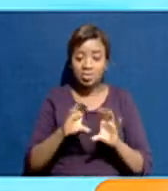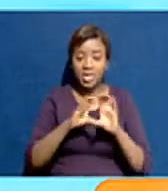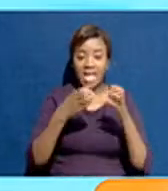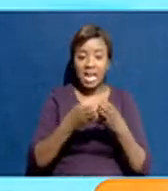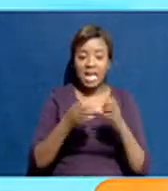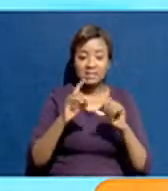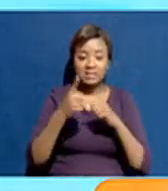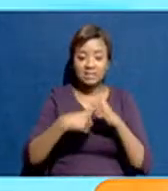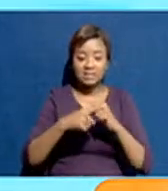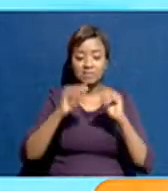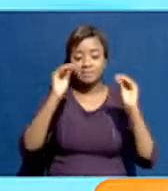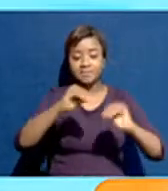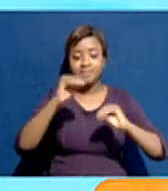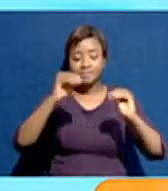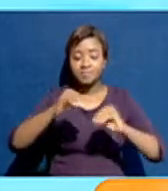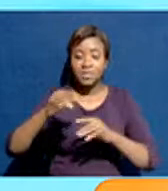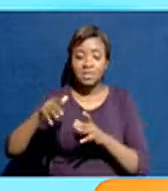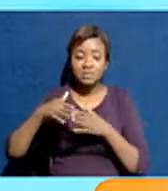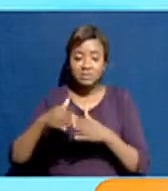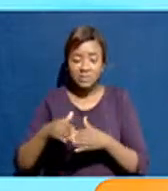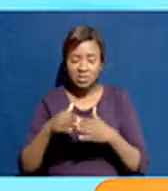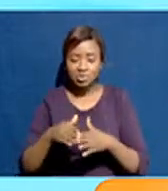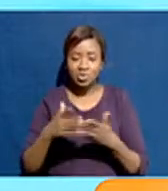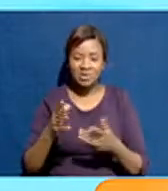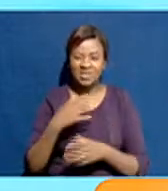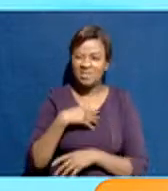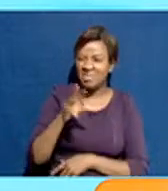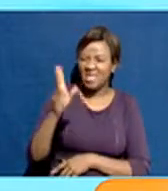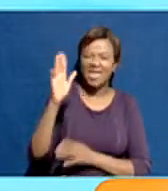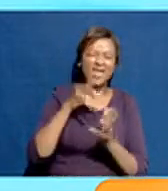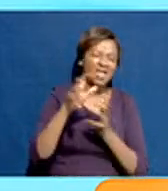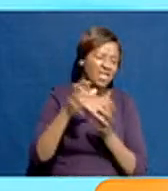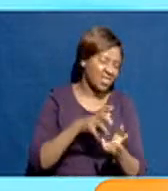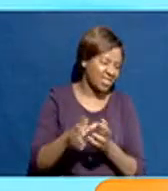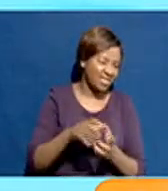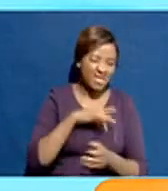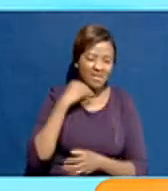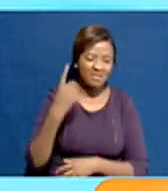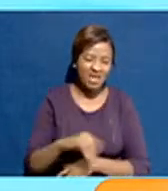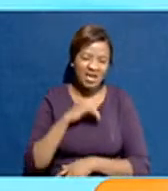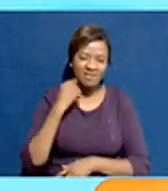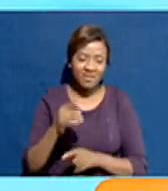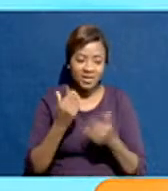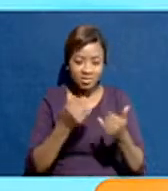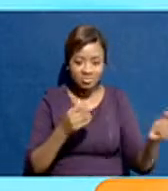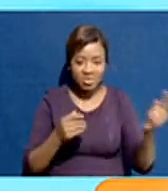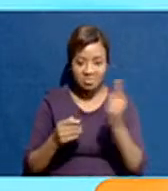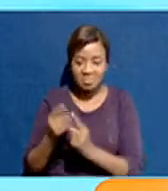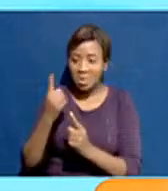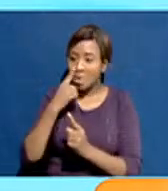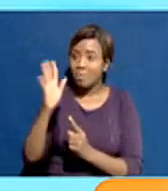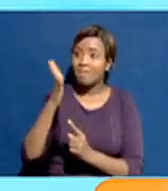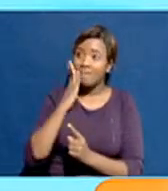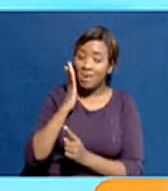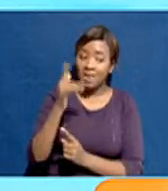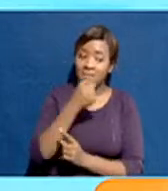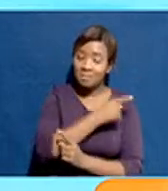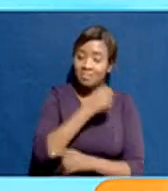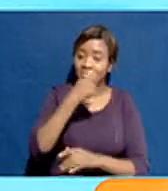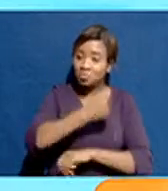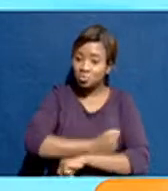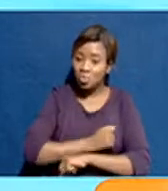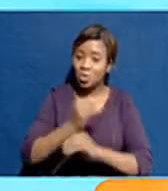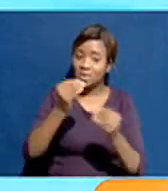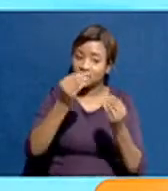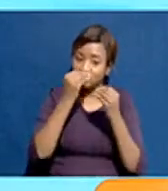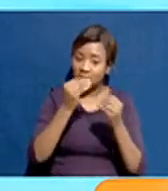about sexual and reproductive health, sound funny. When our kids come at home and say, you know, mommy, today we